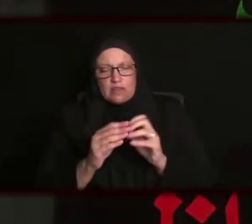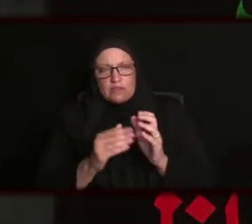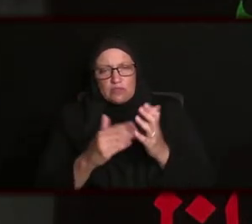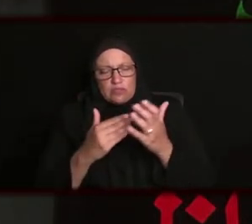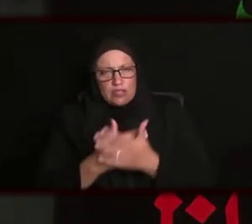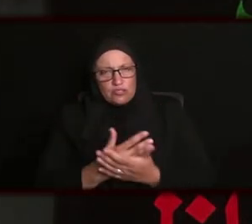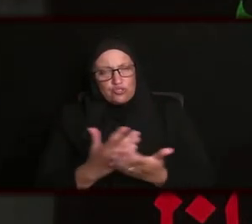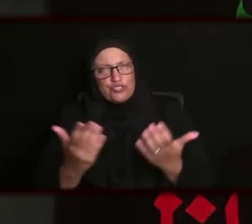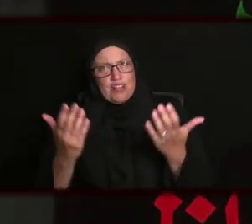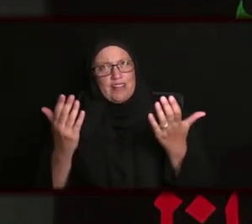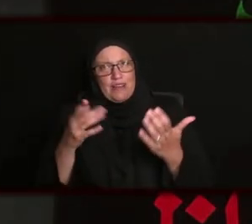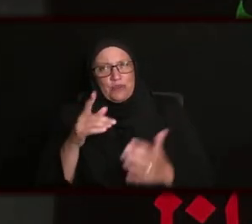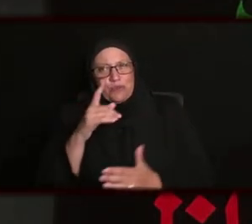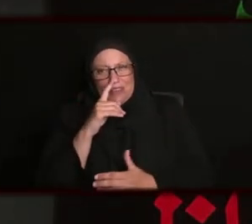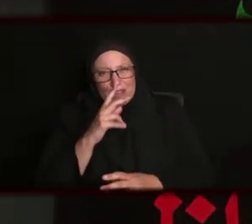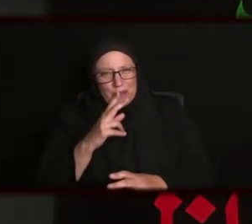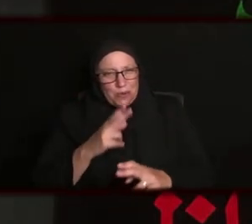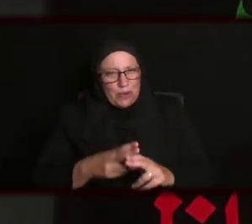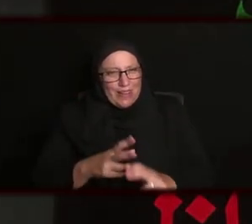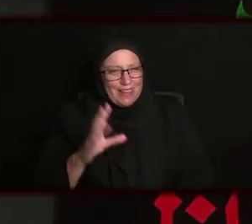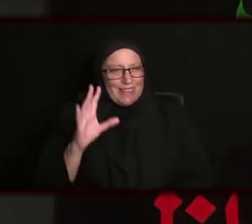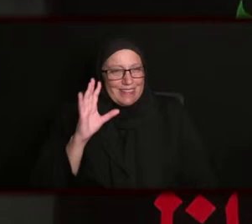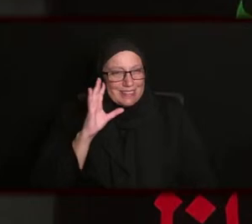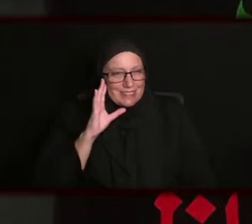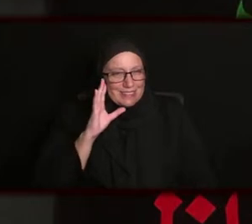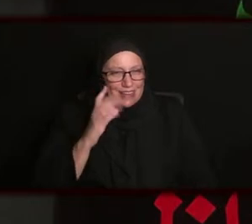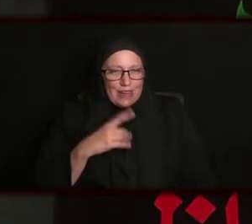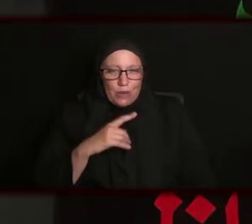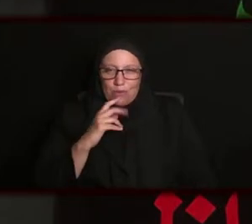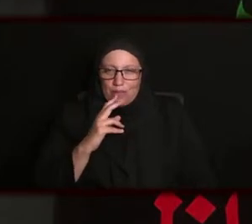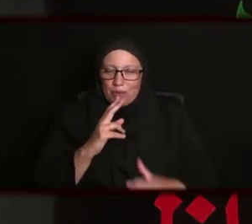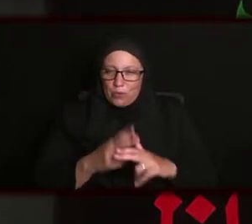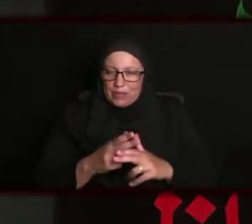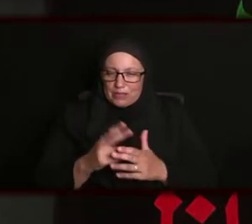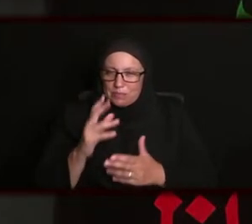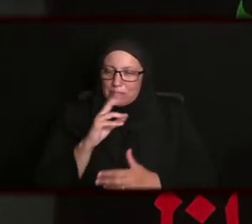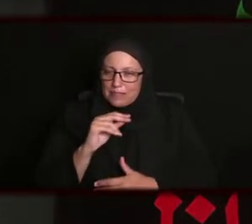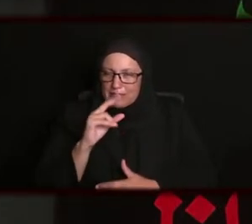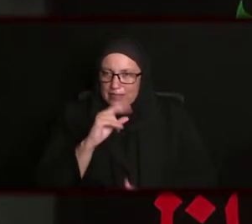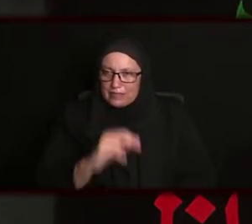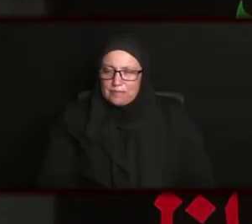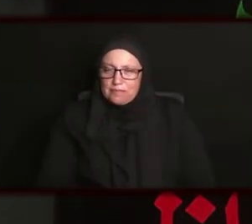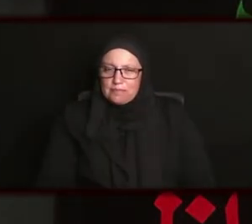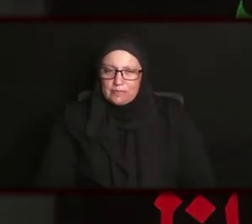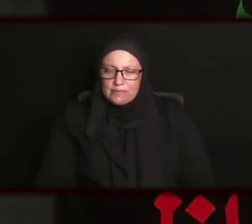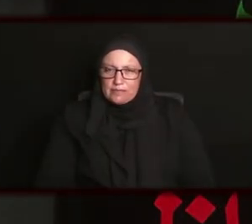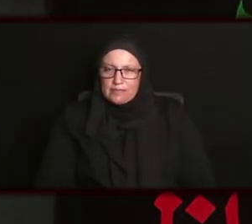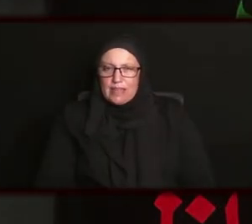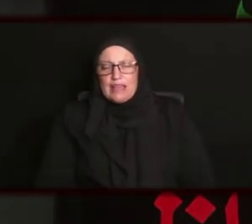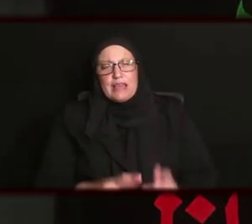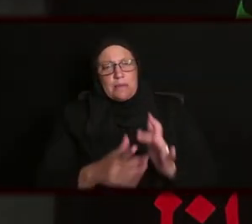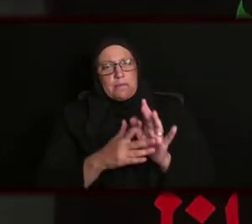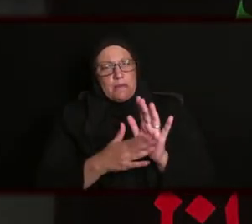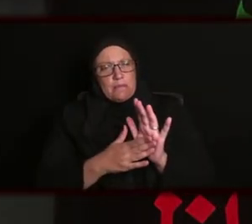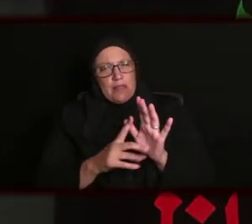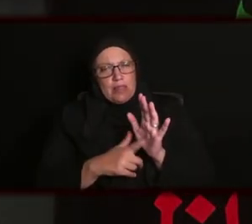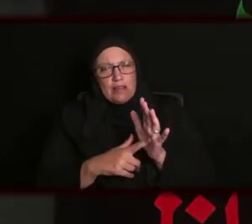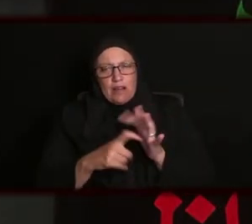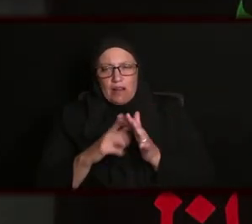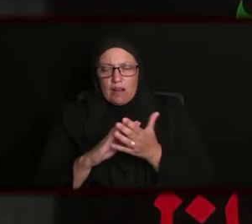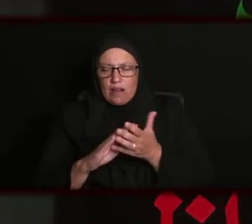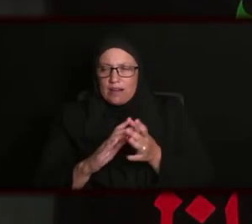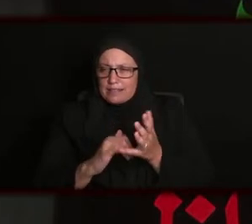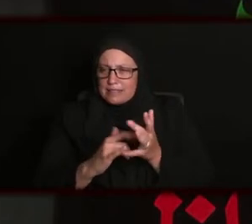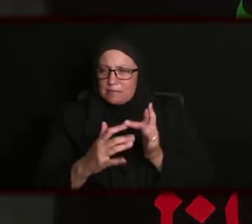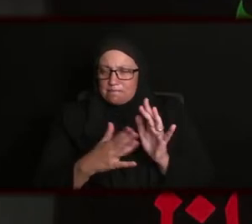listeners as well, as I be a quick speaker. The Shia at the time of Imam al-Qadhem were tested. They